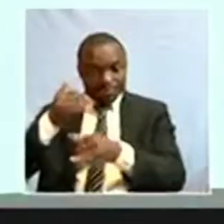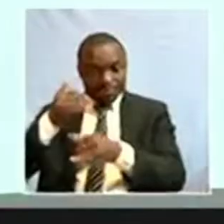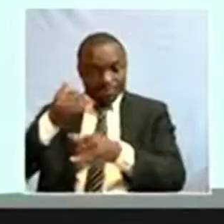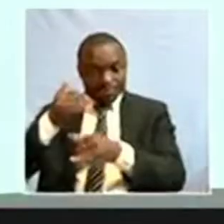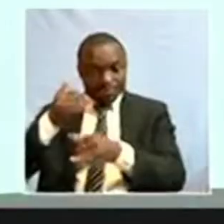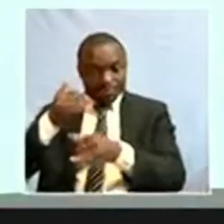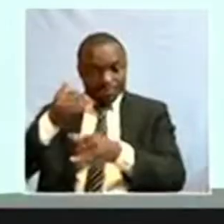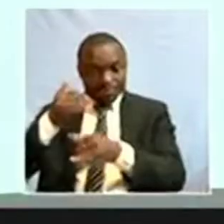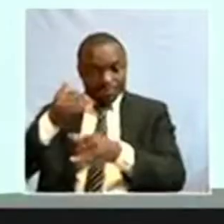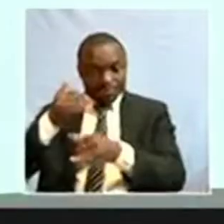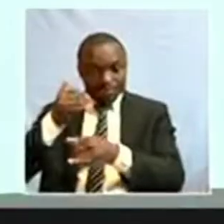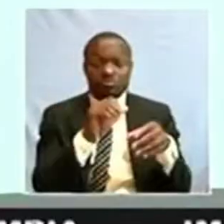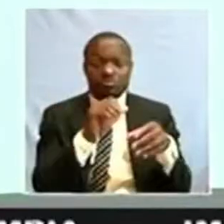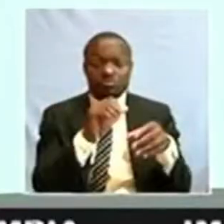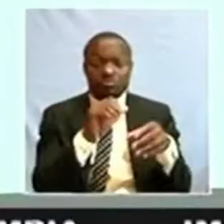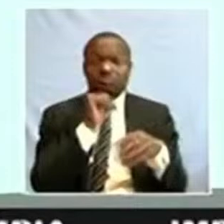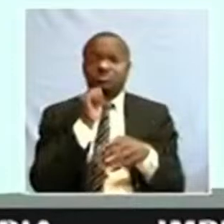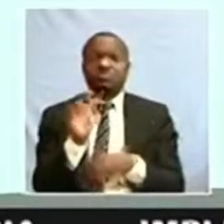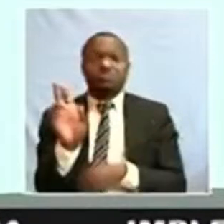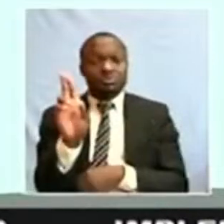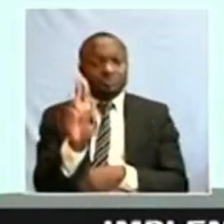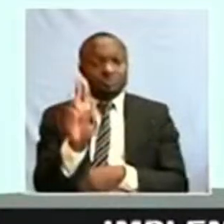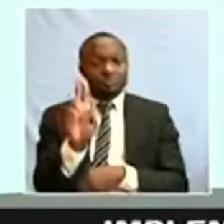the country, we are not using any